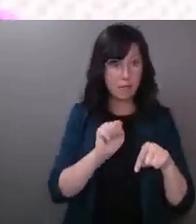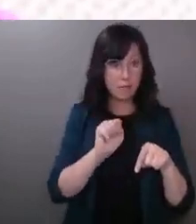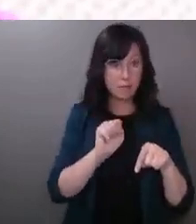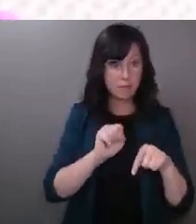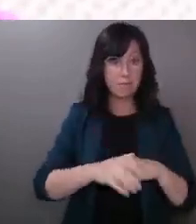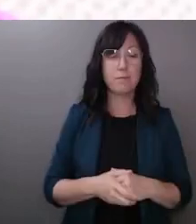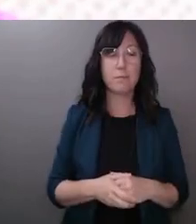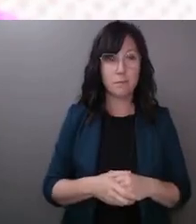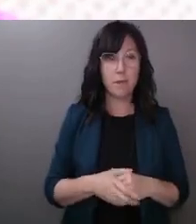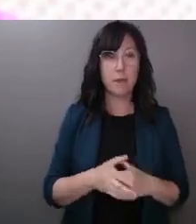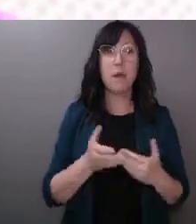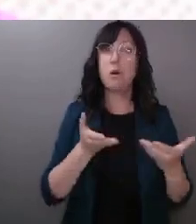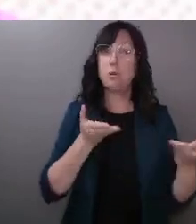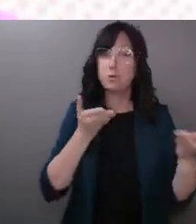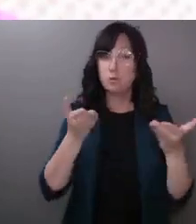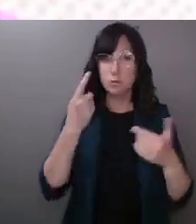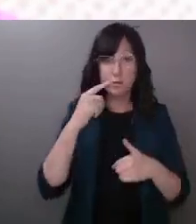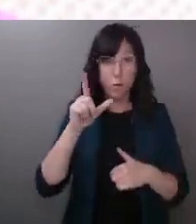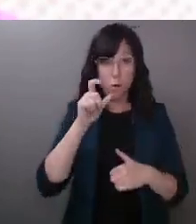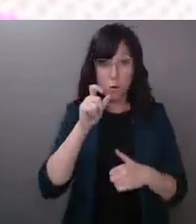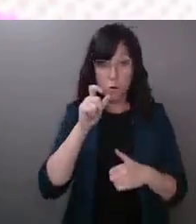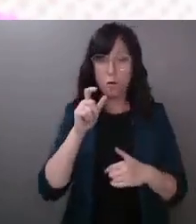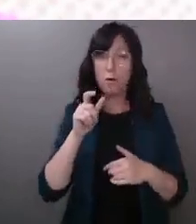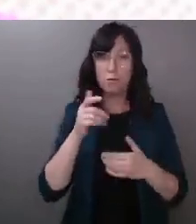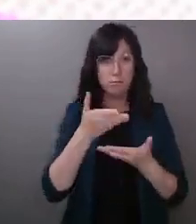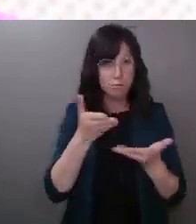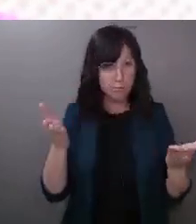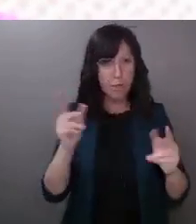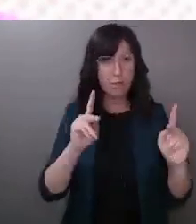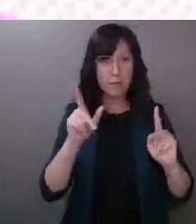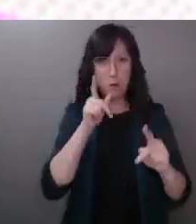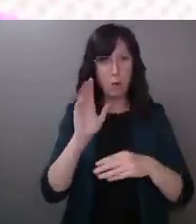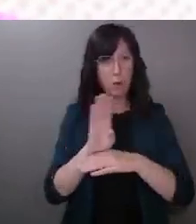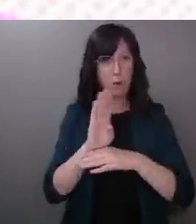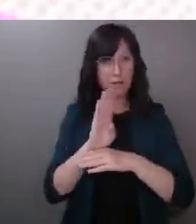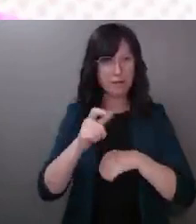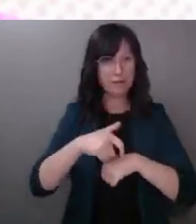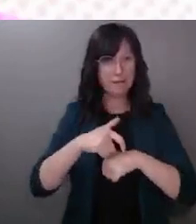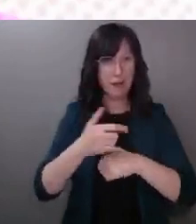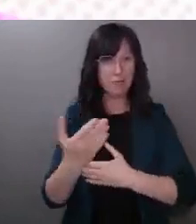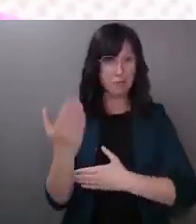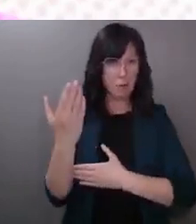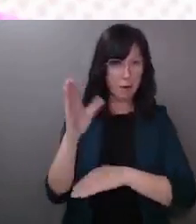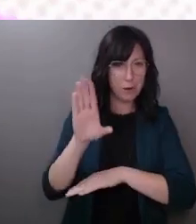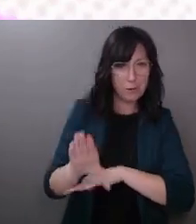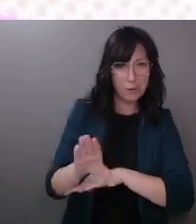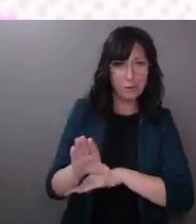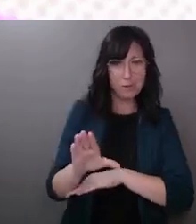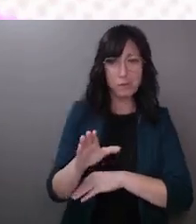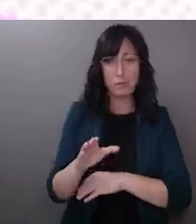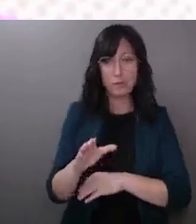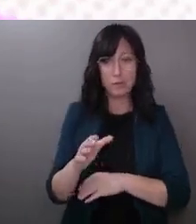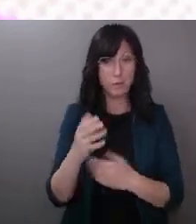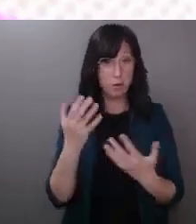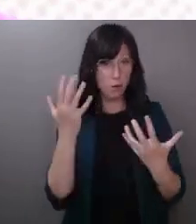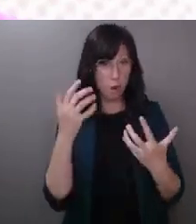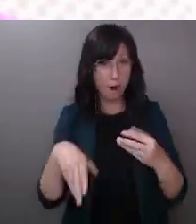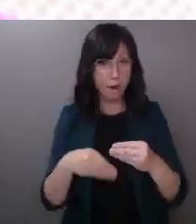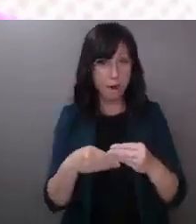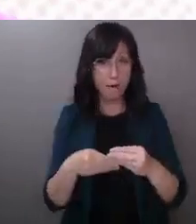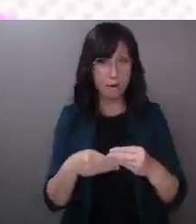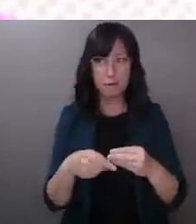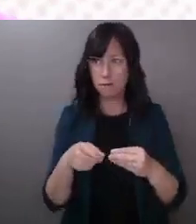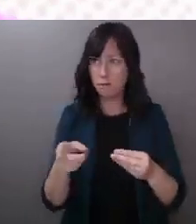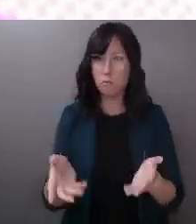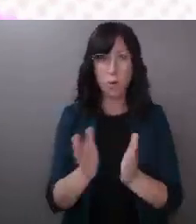This will be a service for customers during the busiest times of the day because they asked for it.